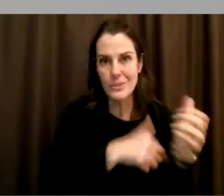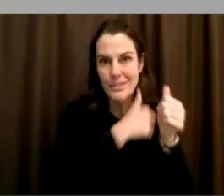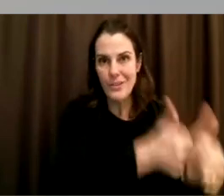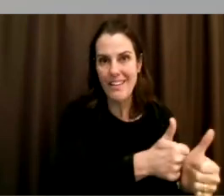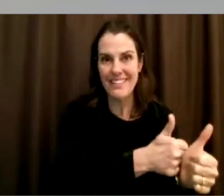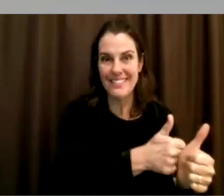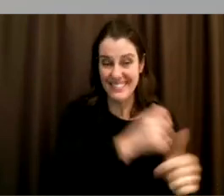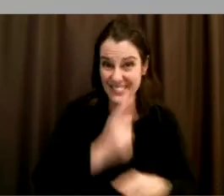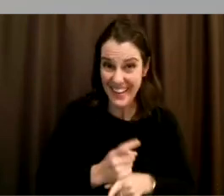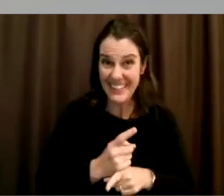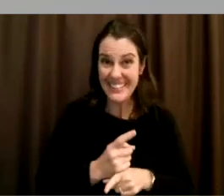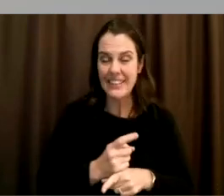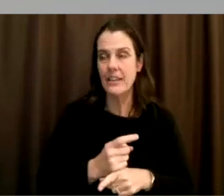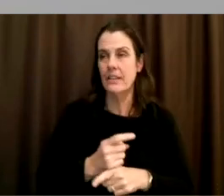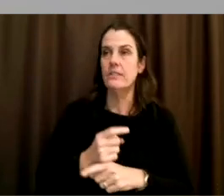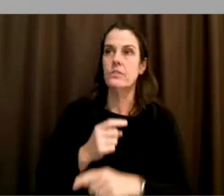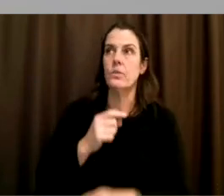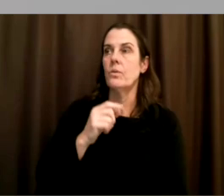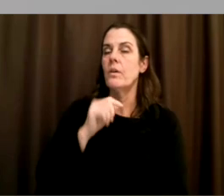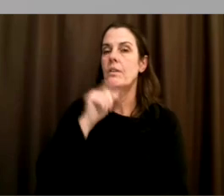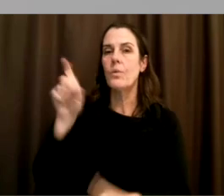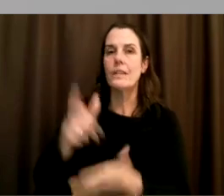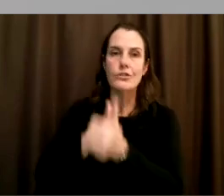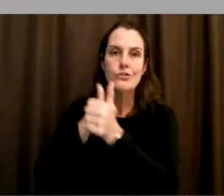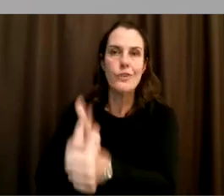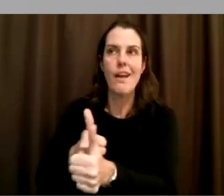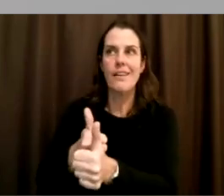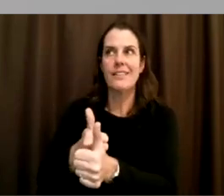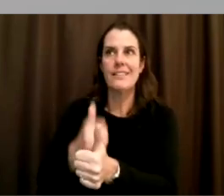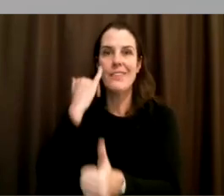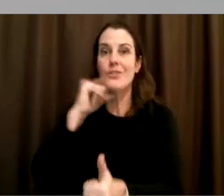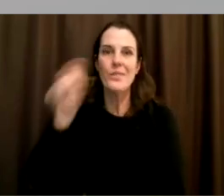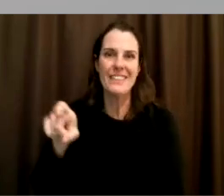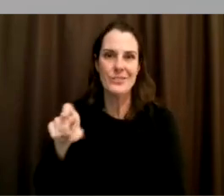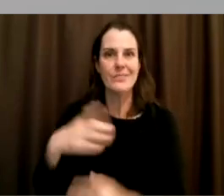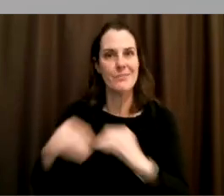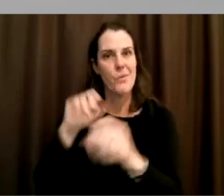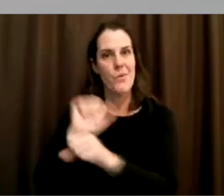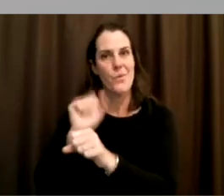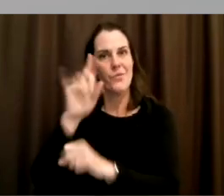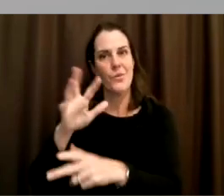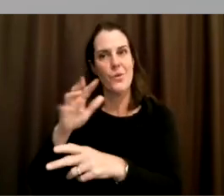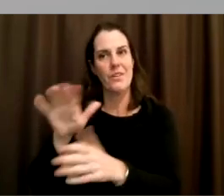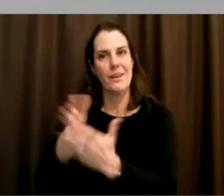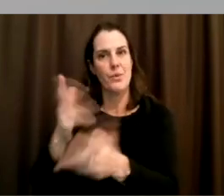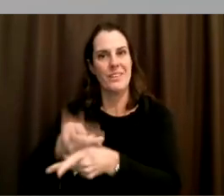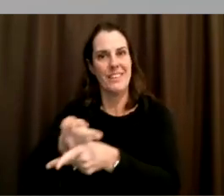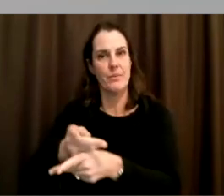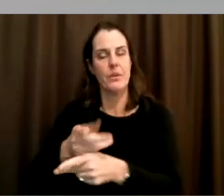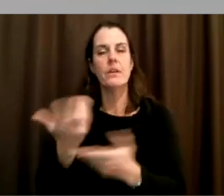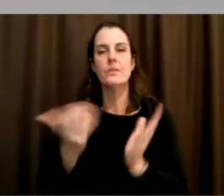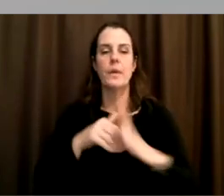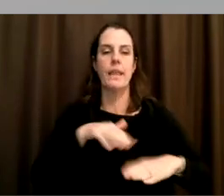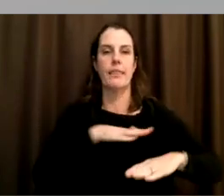like track unnecessarily because that's more work for our bookkeepers, right? So we want to kind of do basically the bare minimum. So what is required